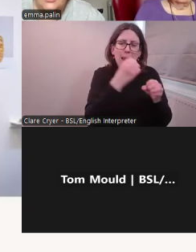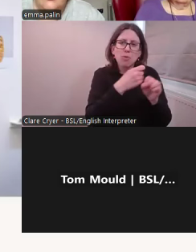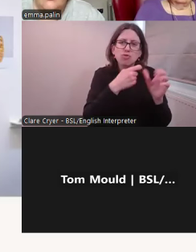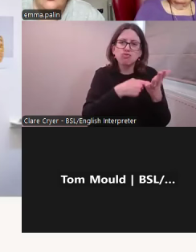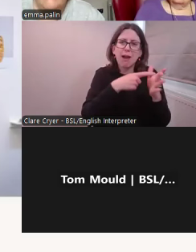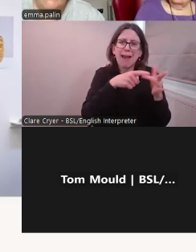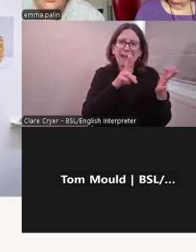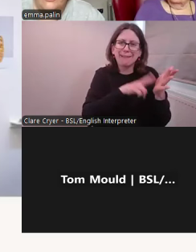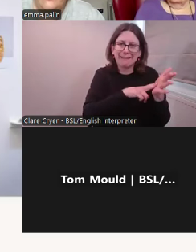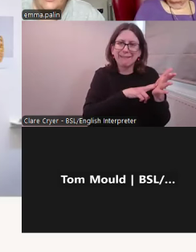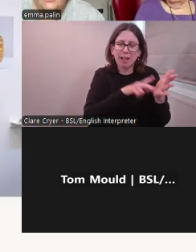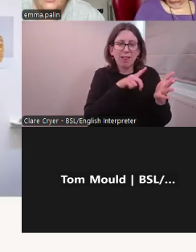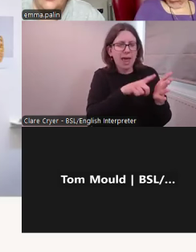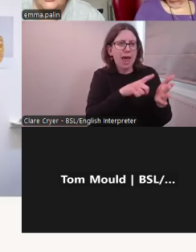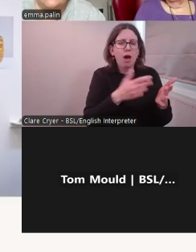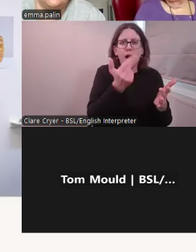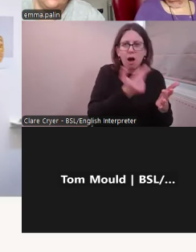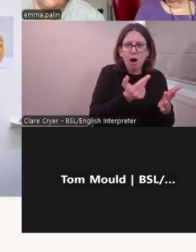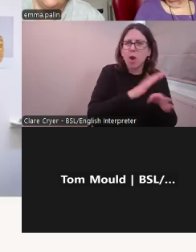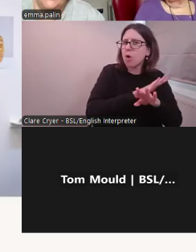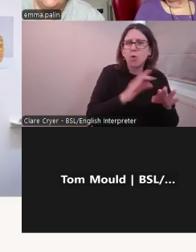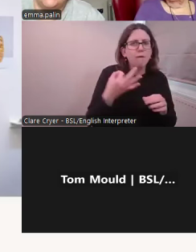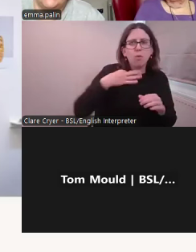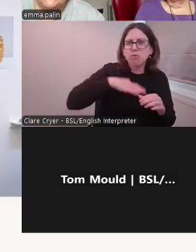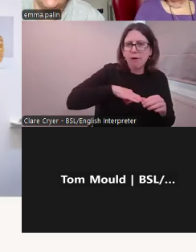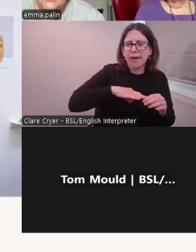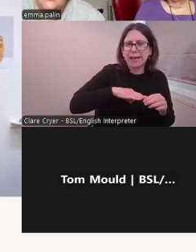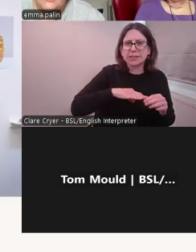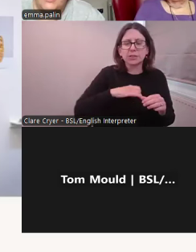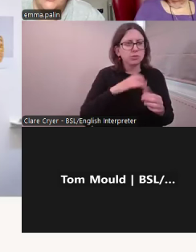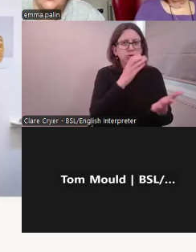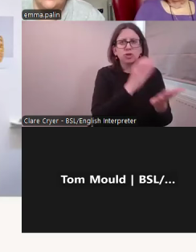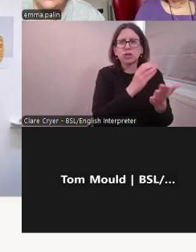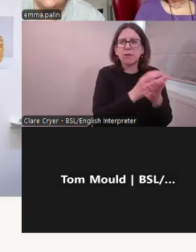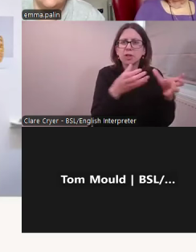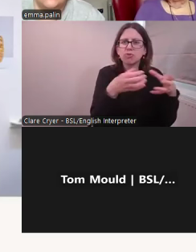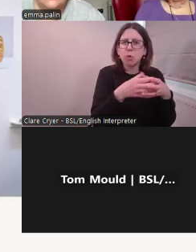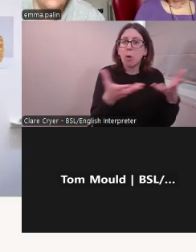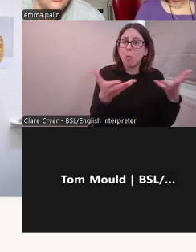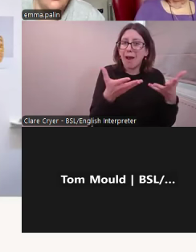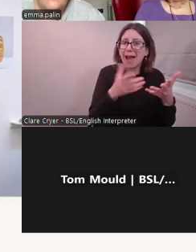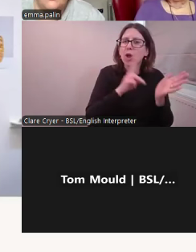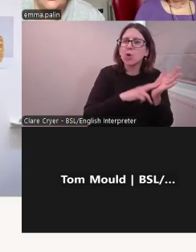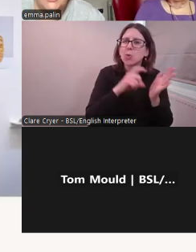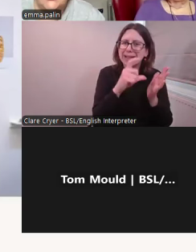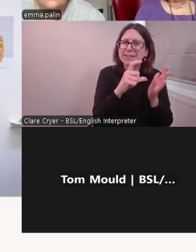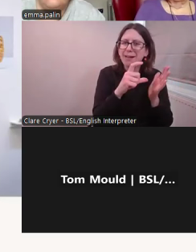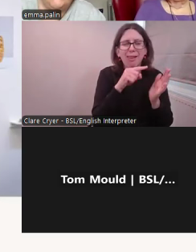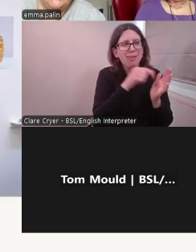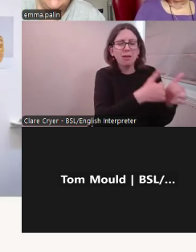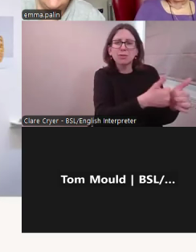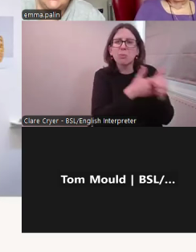arts non-for-profit charitable group in Newcastle that supported us with a photography